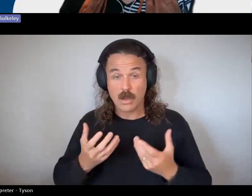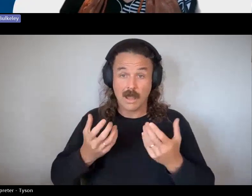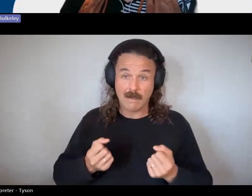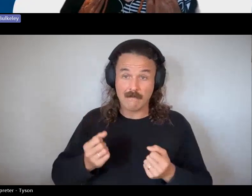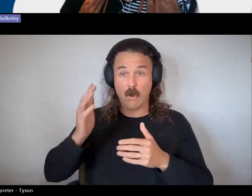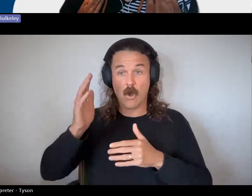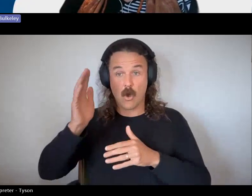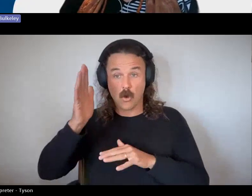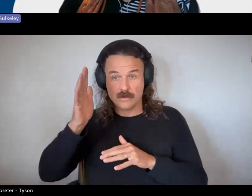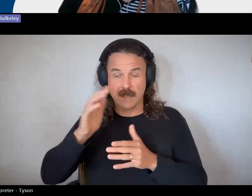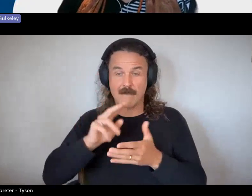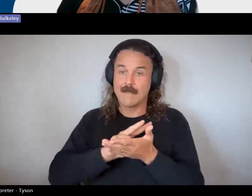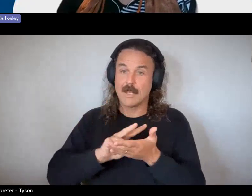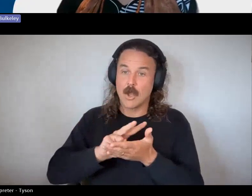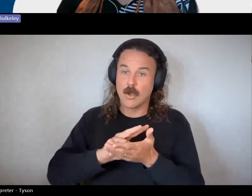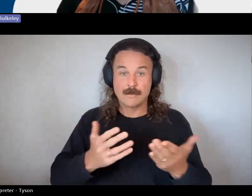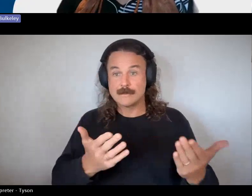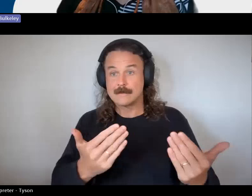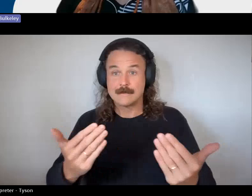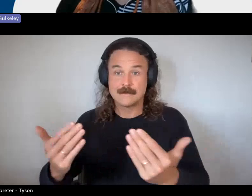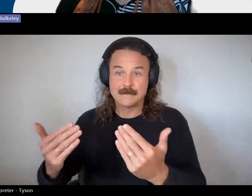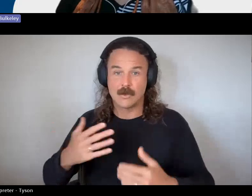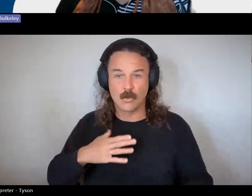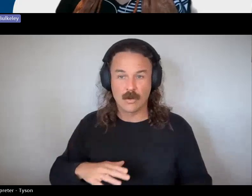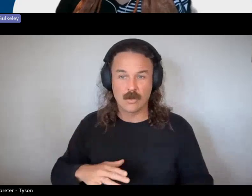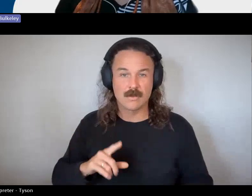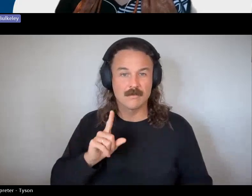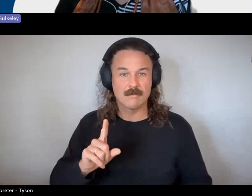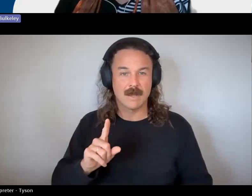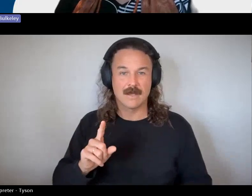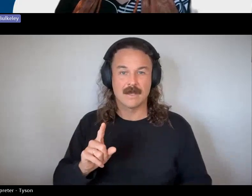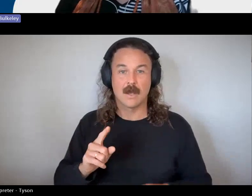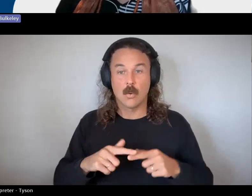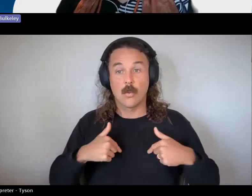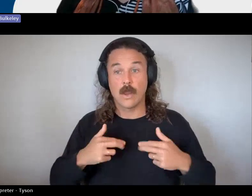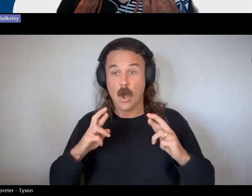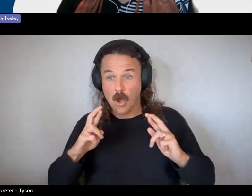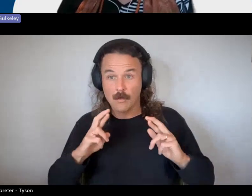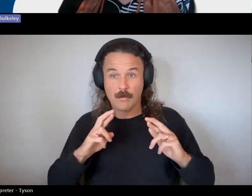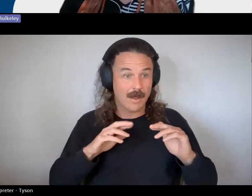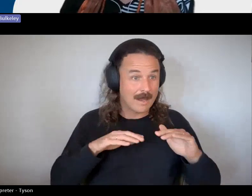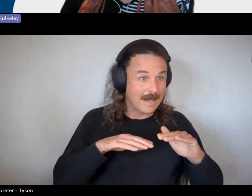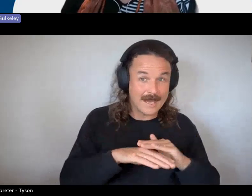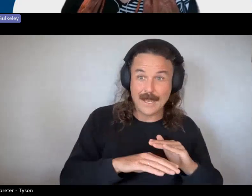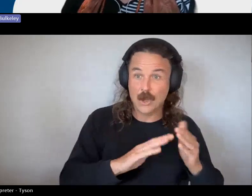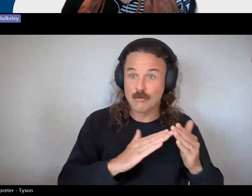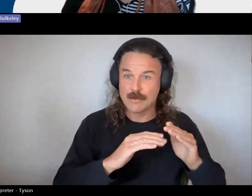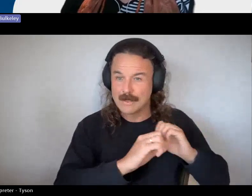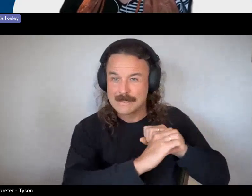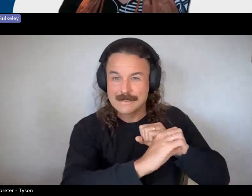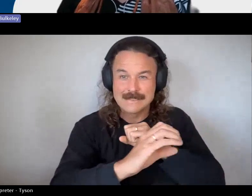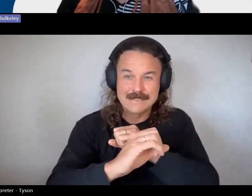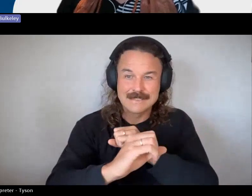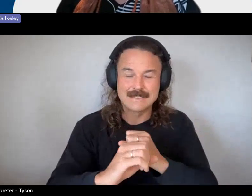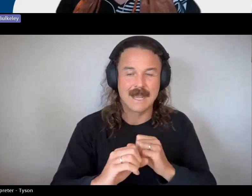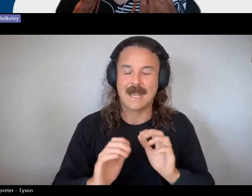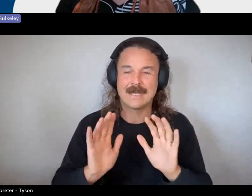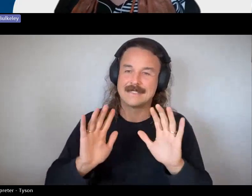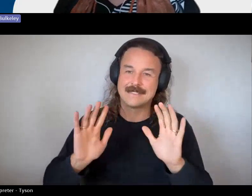example, but we didn't get the cut through into the community that we were hoping for. So we certainly need to have a bit of a think